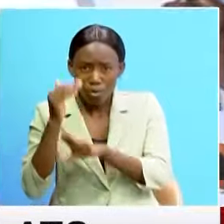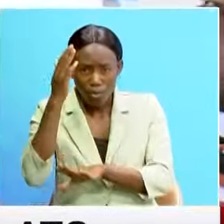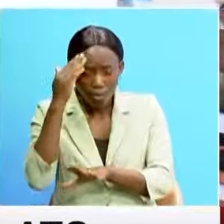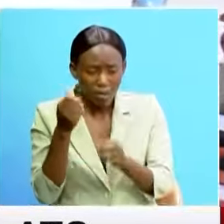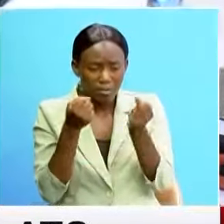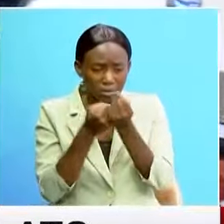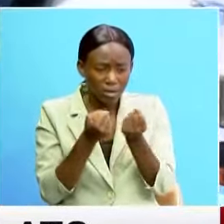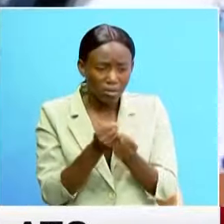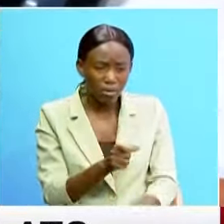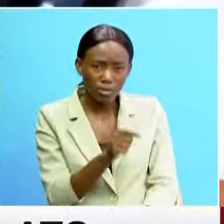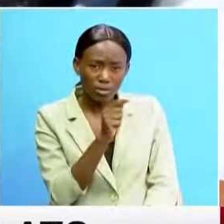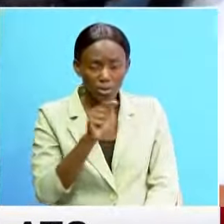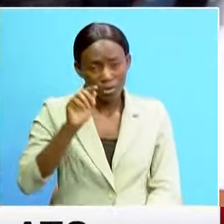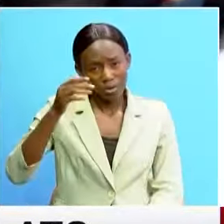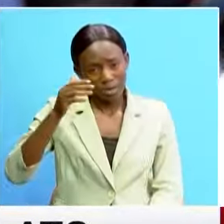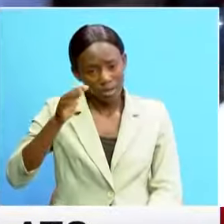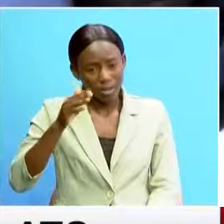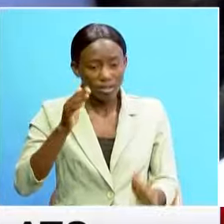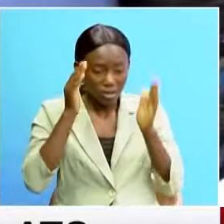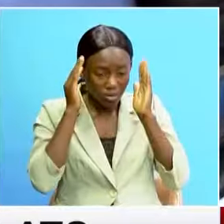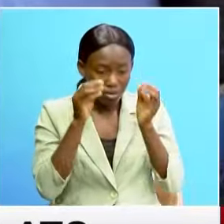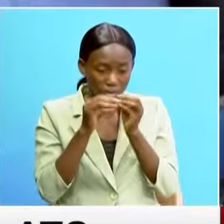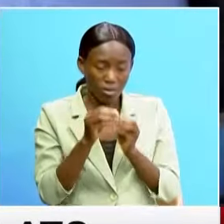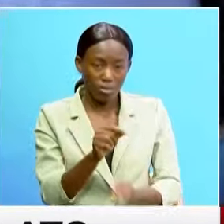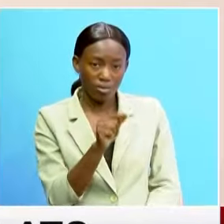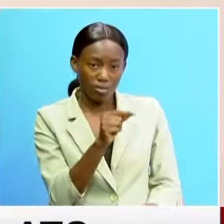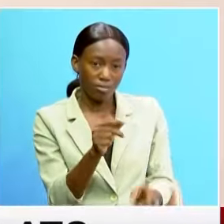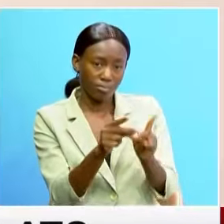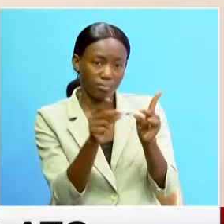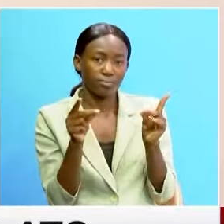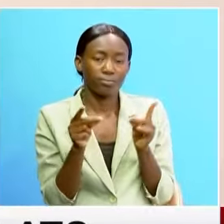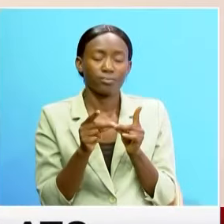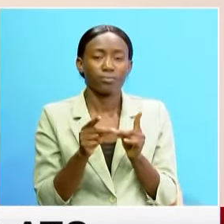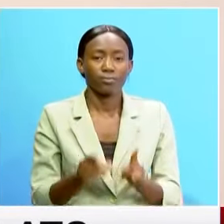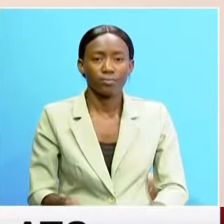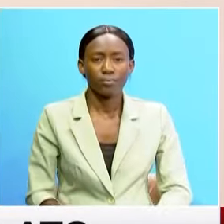of nature-based solutions for the Kafue River Plains.